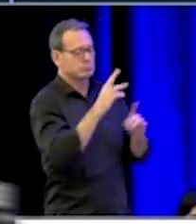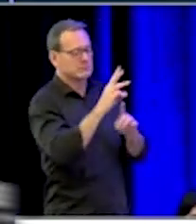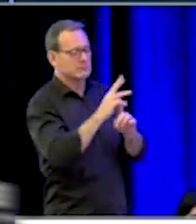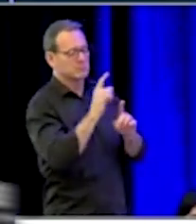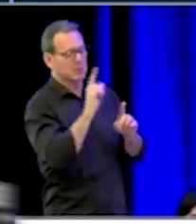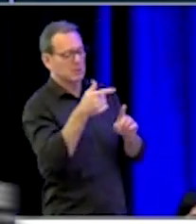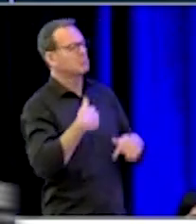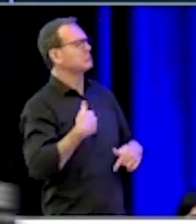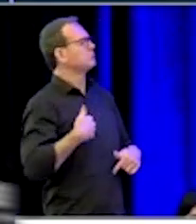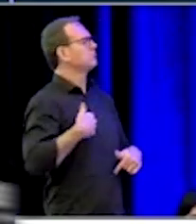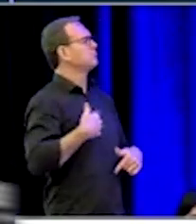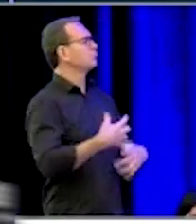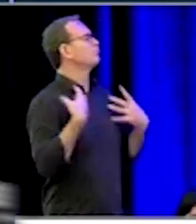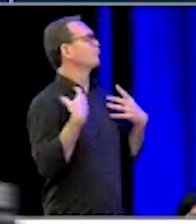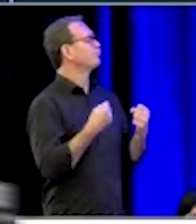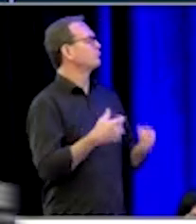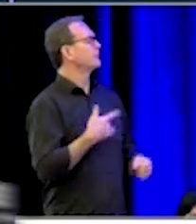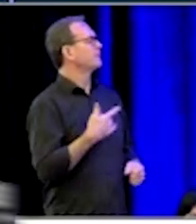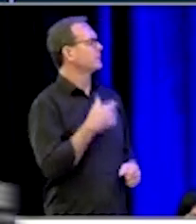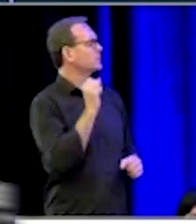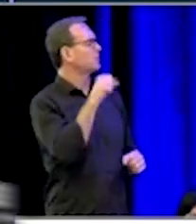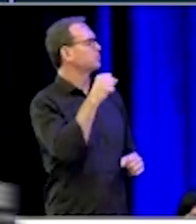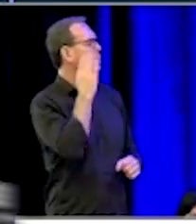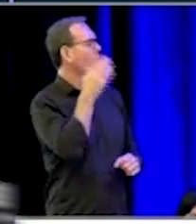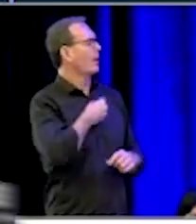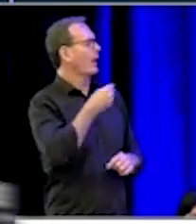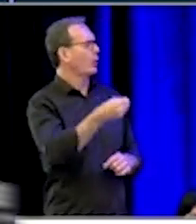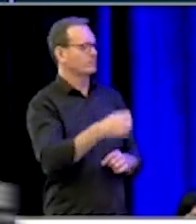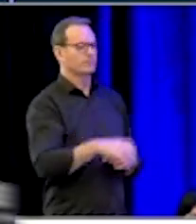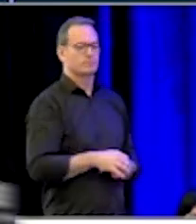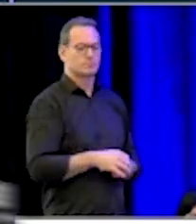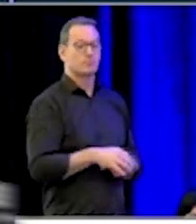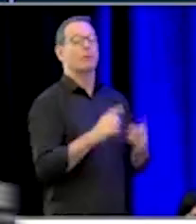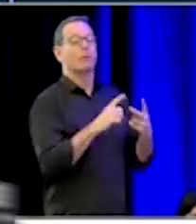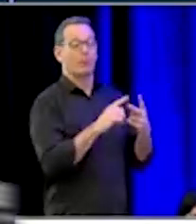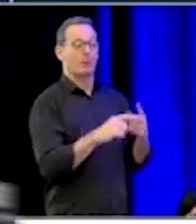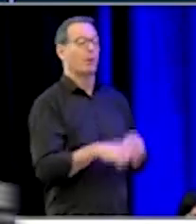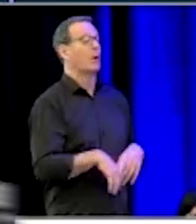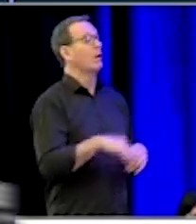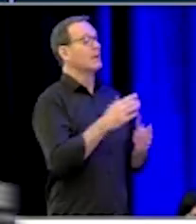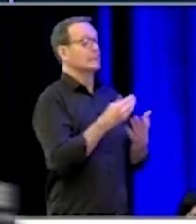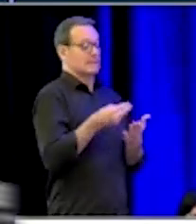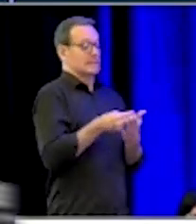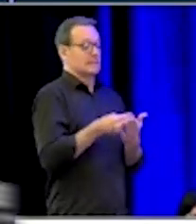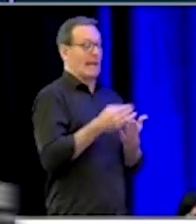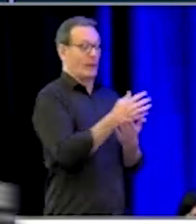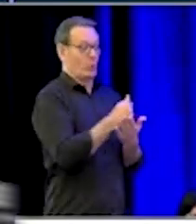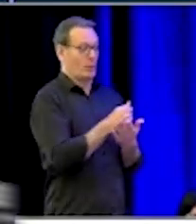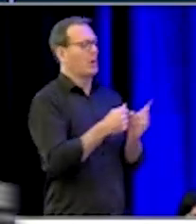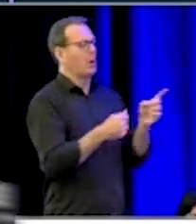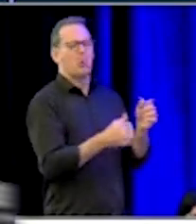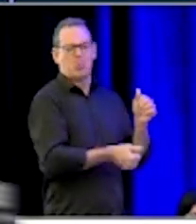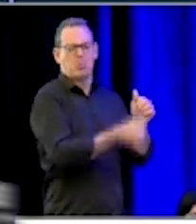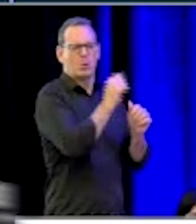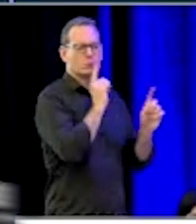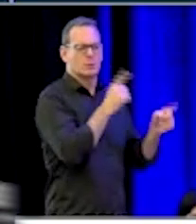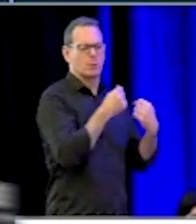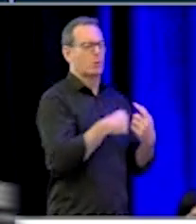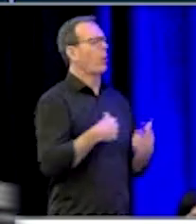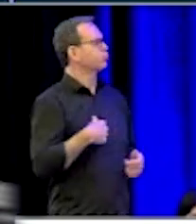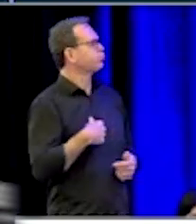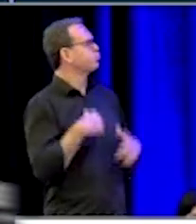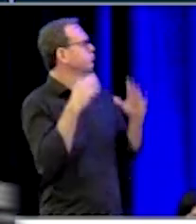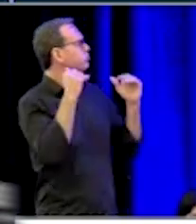after graduating, excuse me. For their salary goals, most respondents chose either at or above the expected